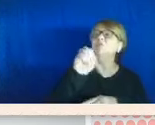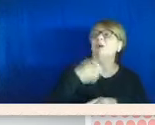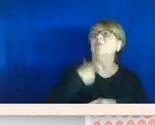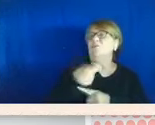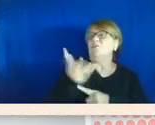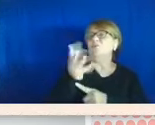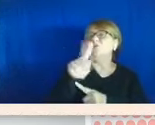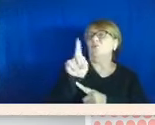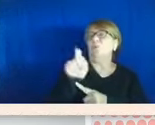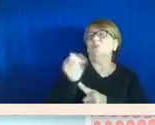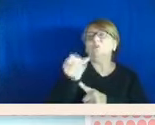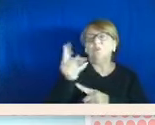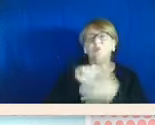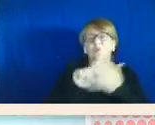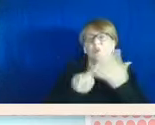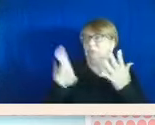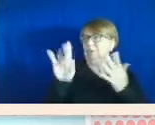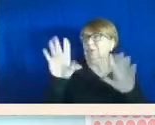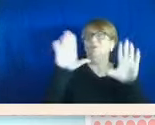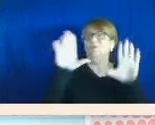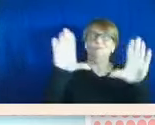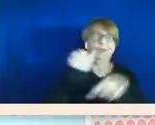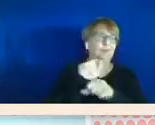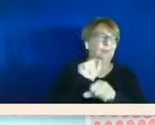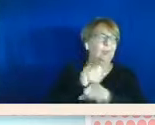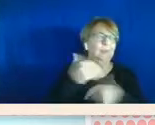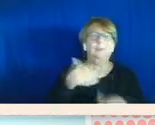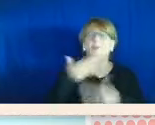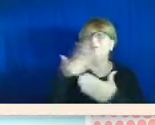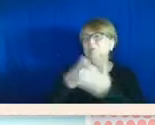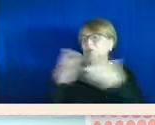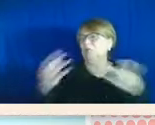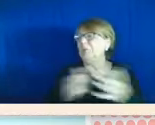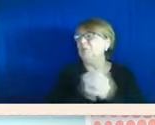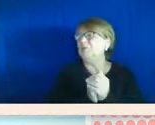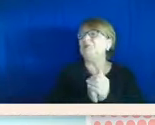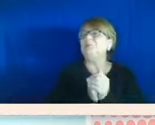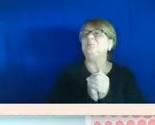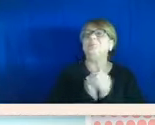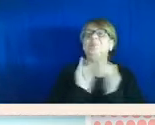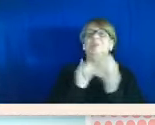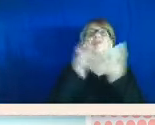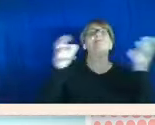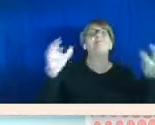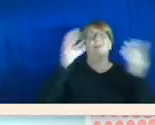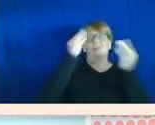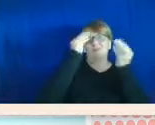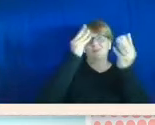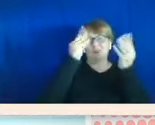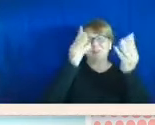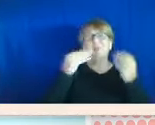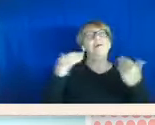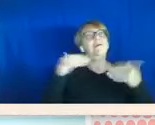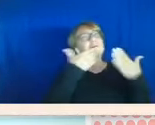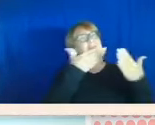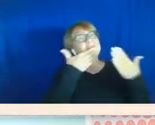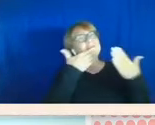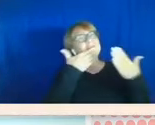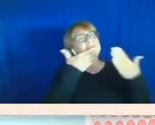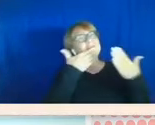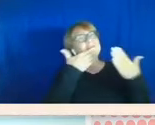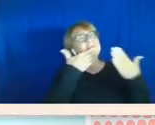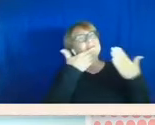You guys did a great job, by the way. Thank you so much. Thank you. That was a lot of information. Thank you. We do